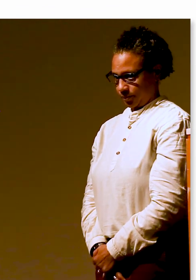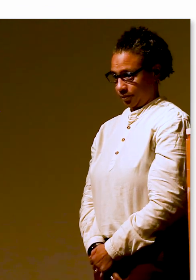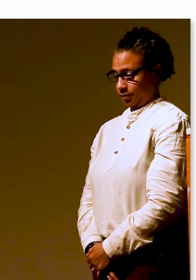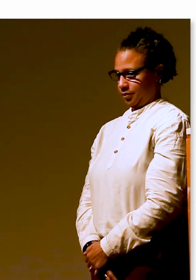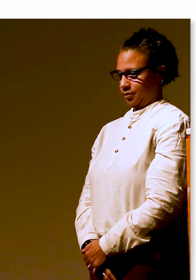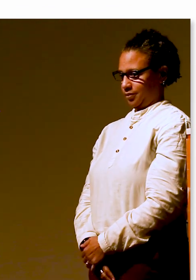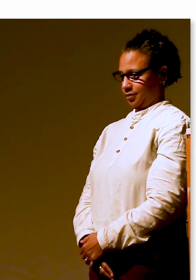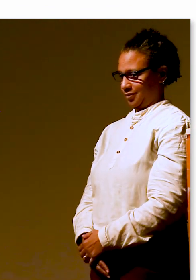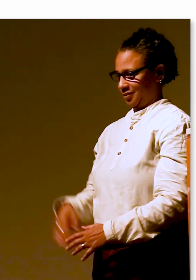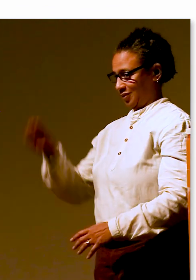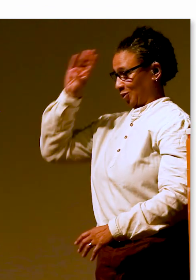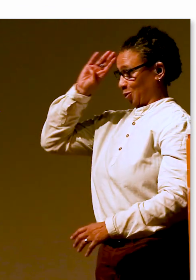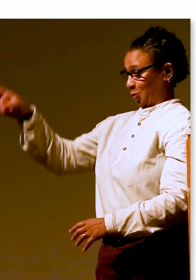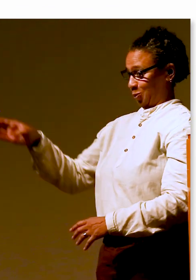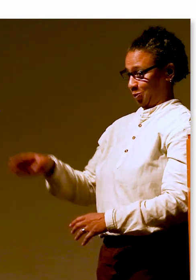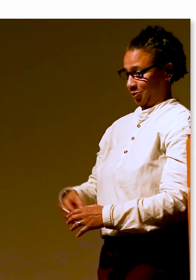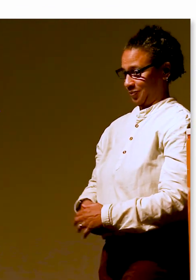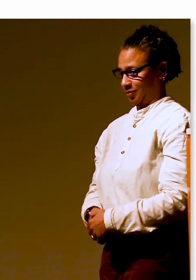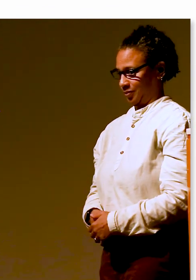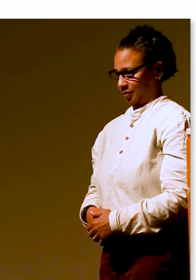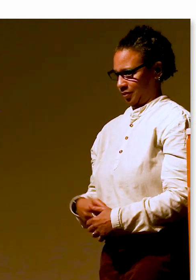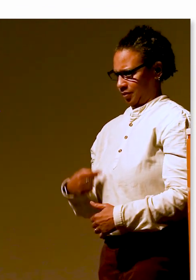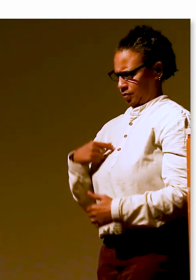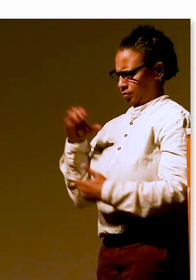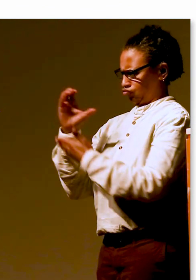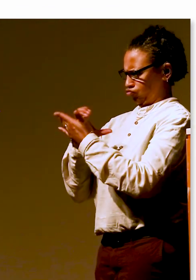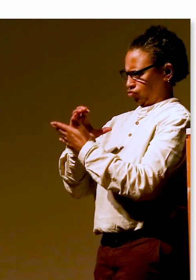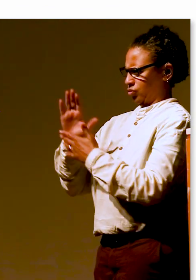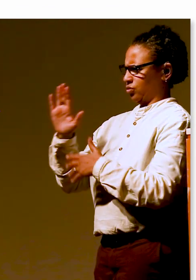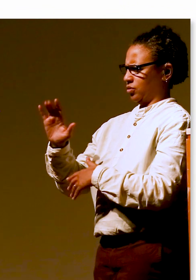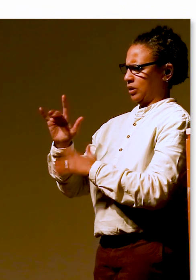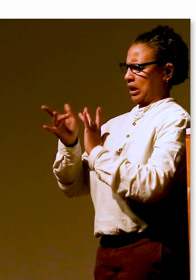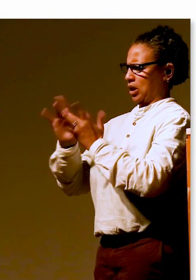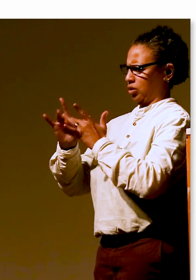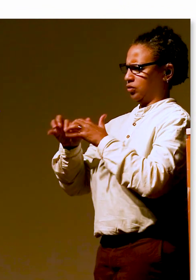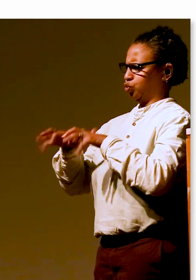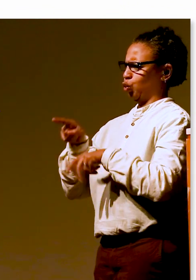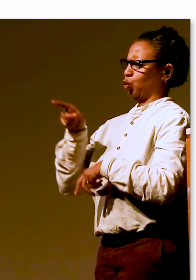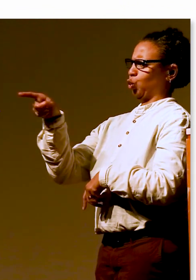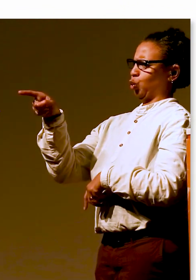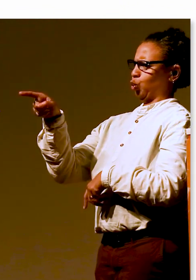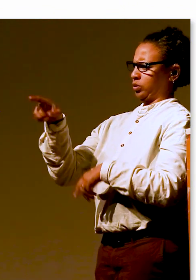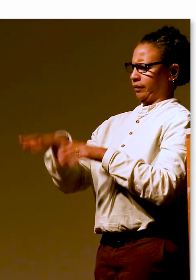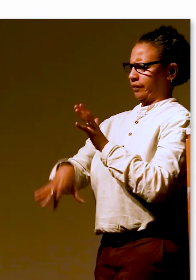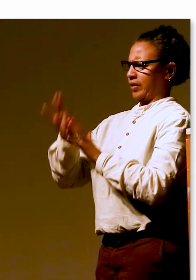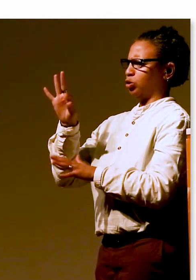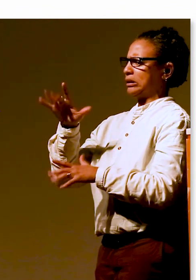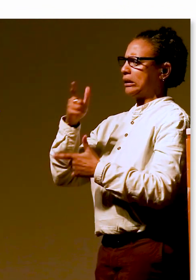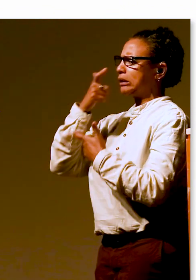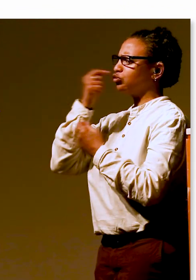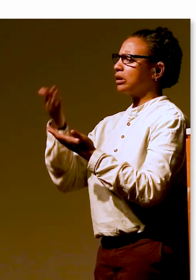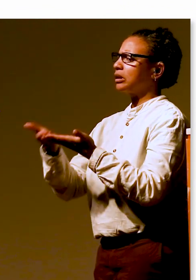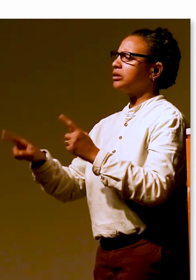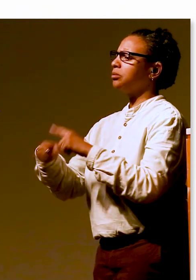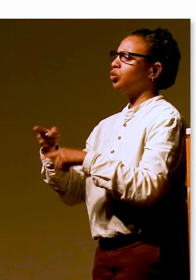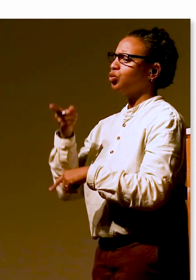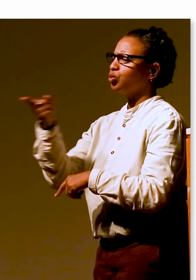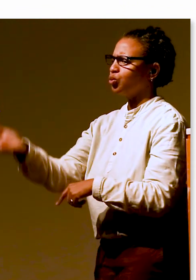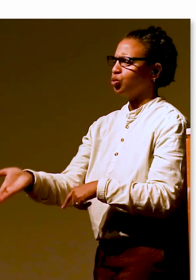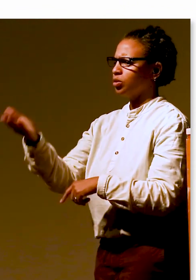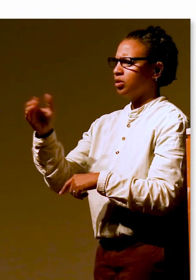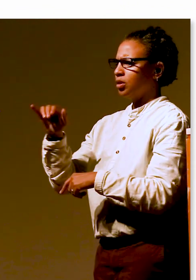Hello, when I researched you on the internet, I found some very interesting items about you talking with Janelle Monae, 2